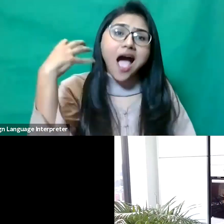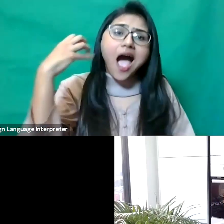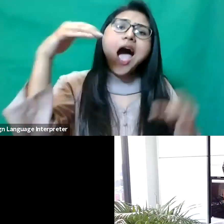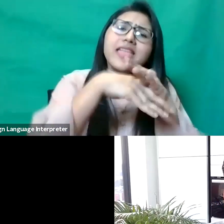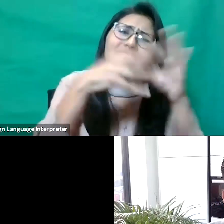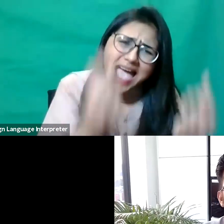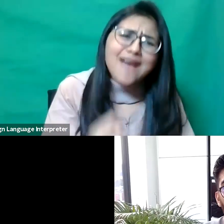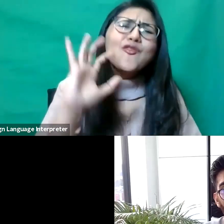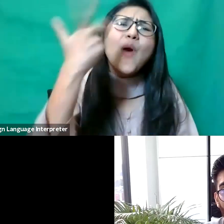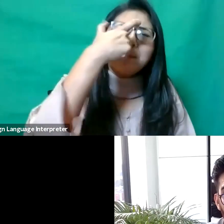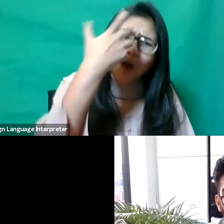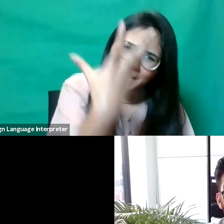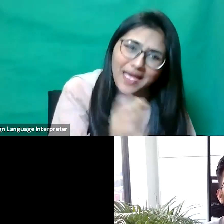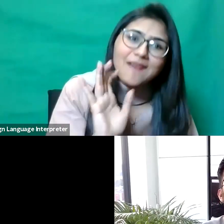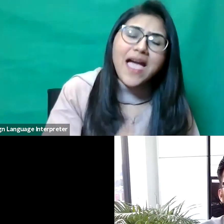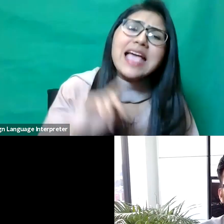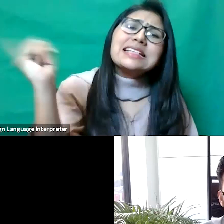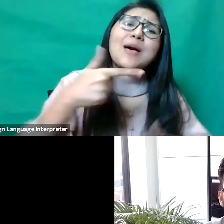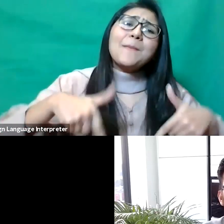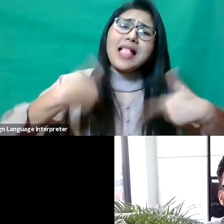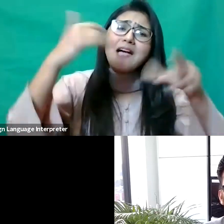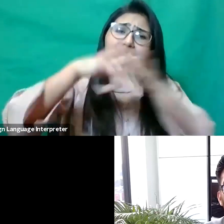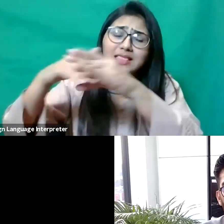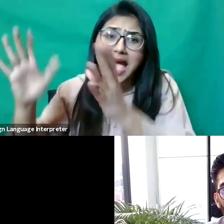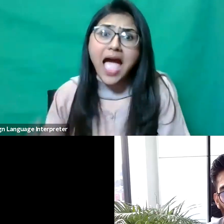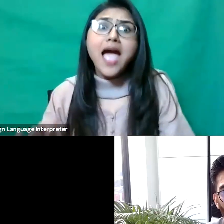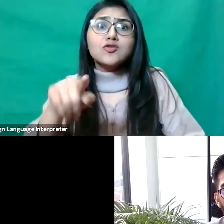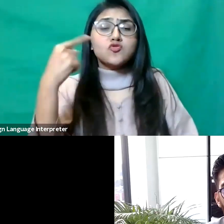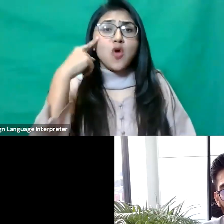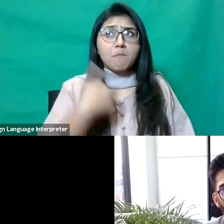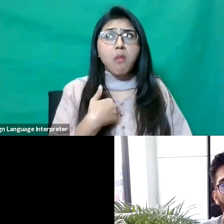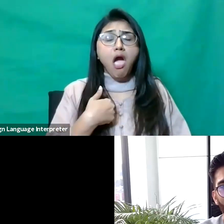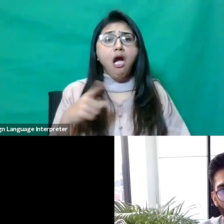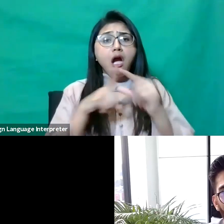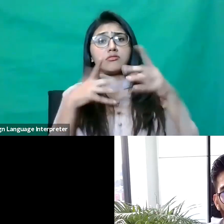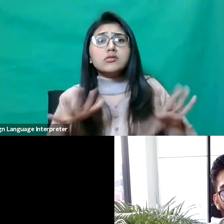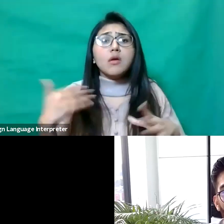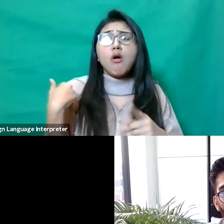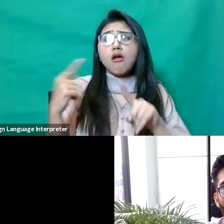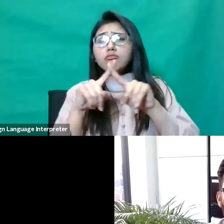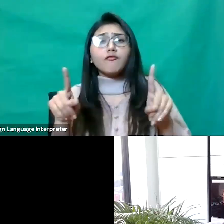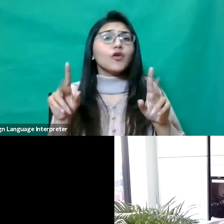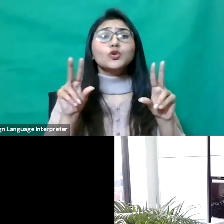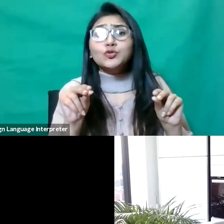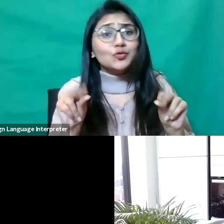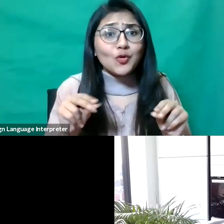everyone's lives. I mean, the disability don't make yourself different from everyone else. I mean, can do